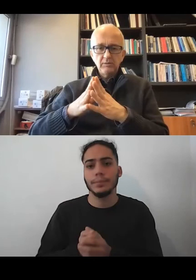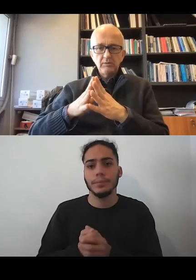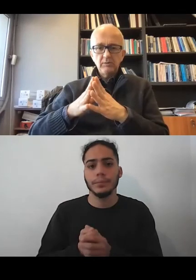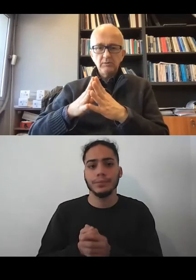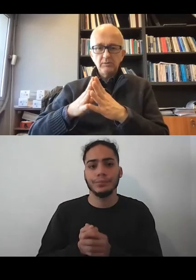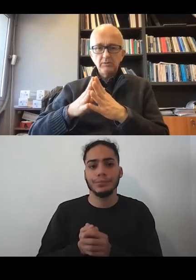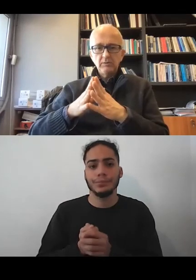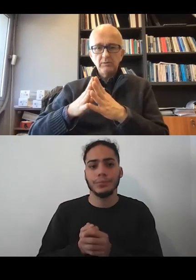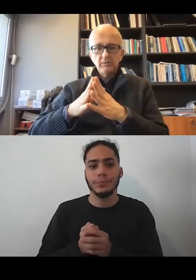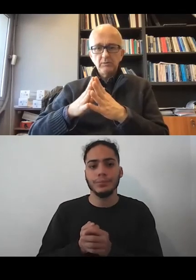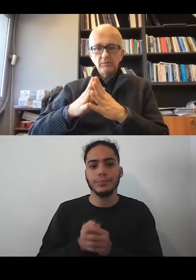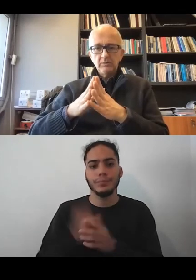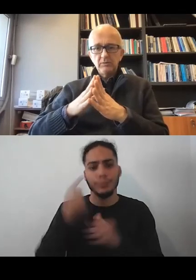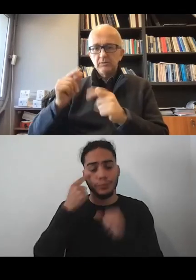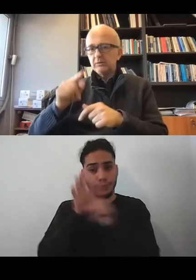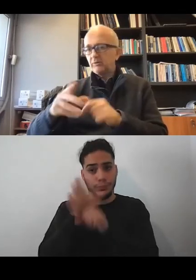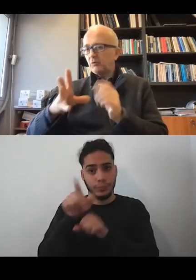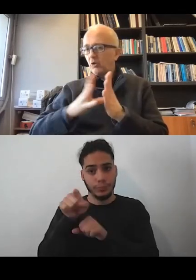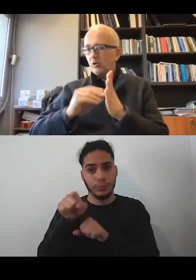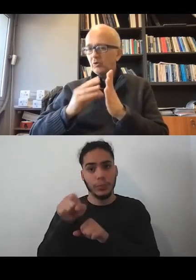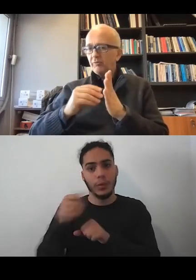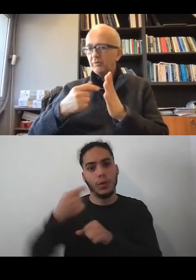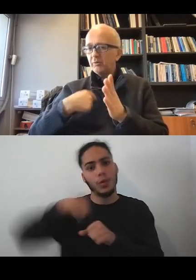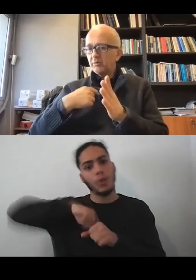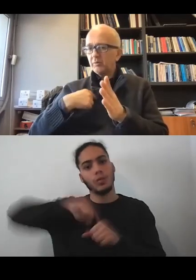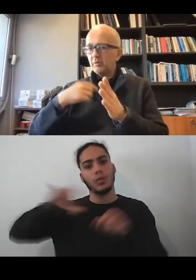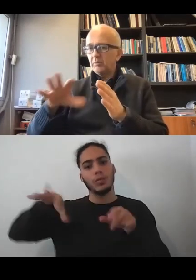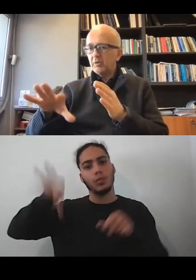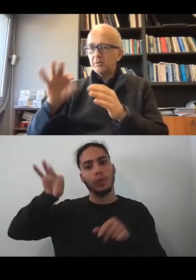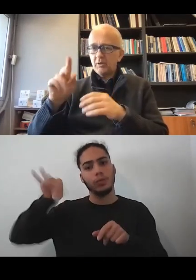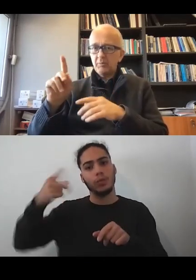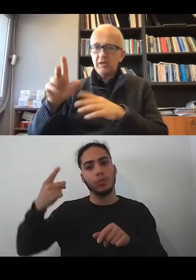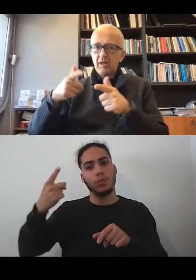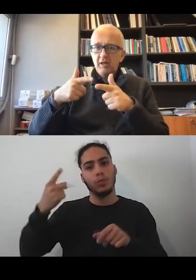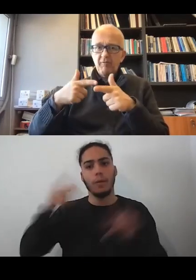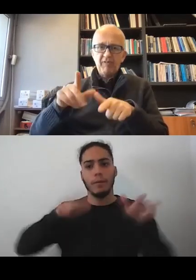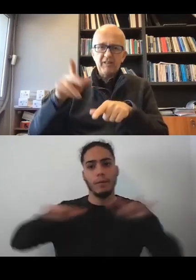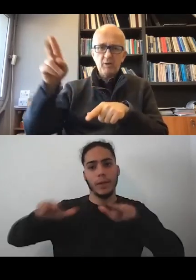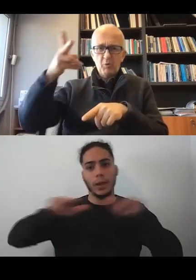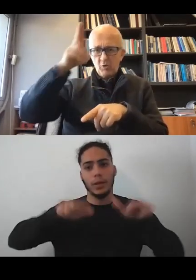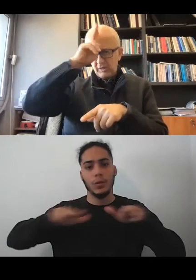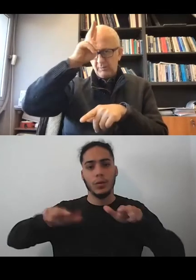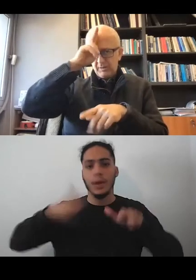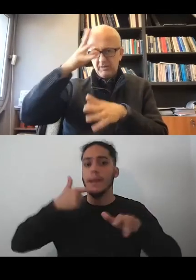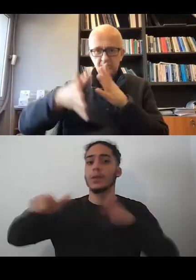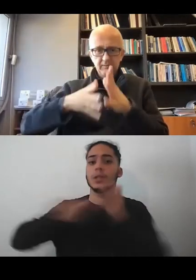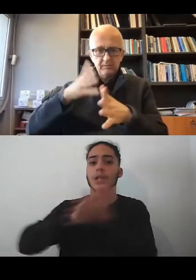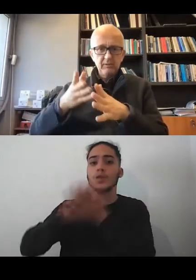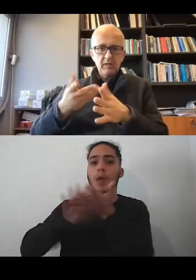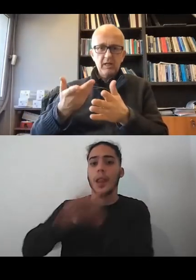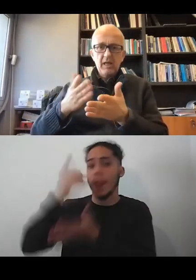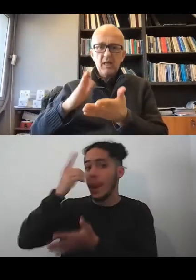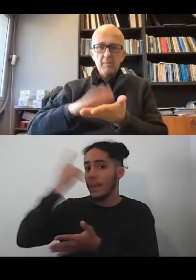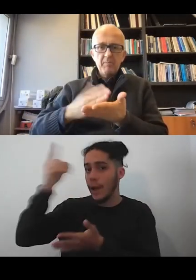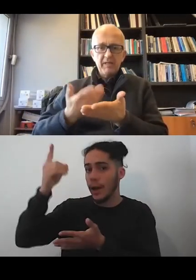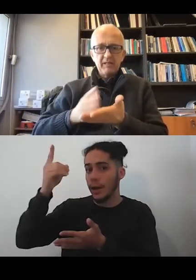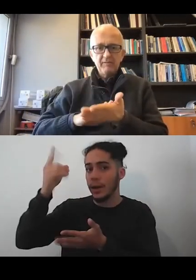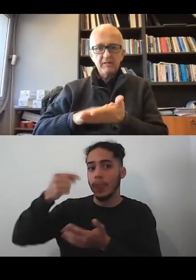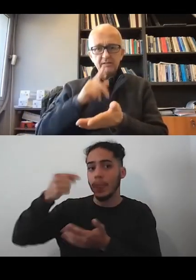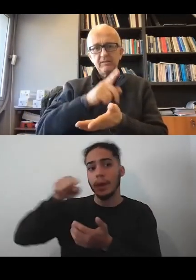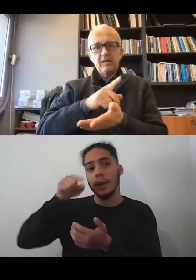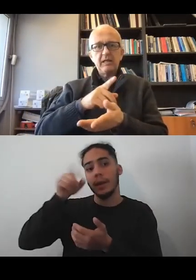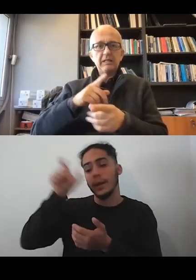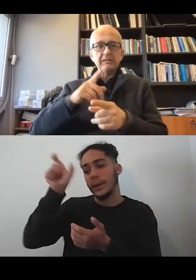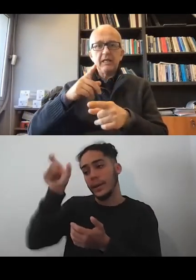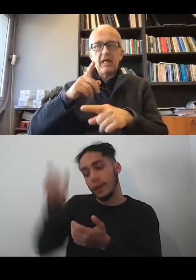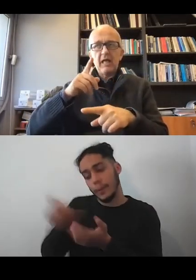For this example, we chose a video in German Sign Language, and the translation will be in German